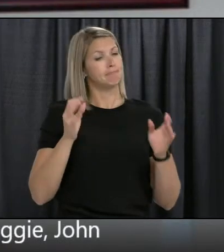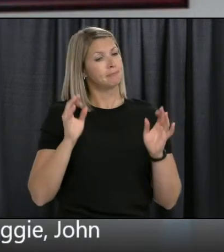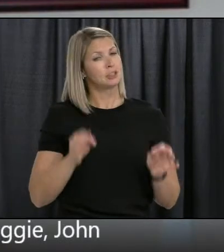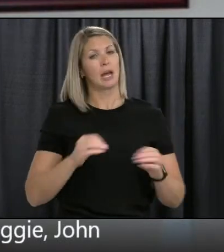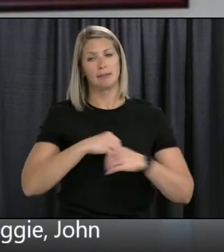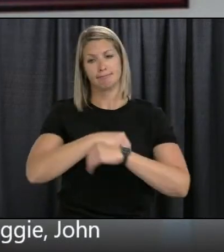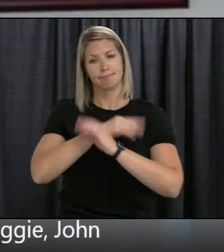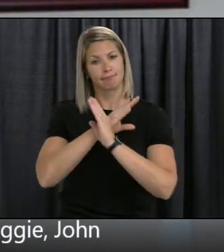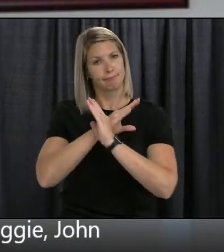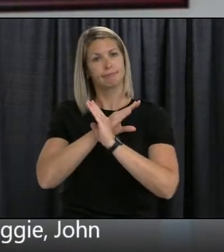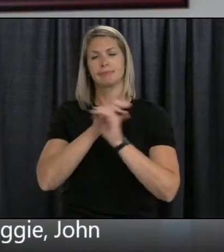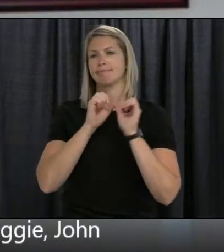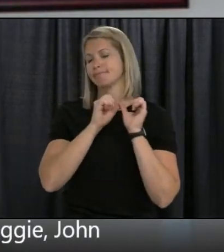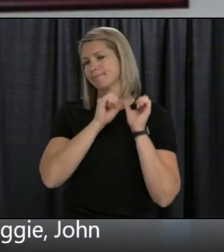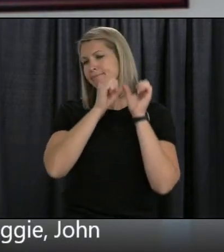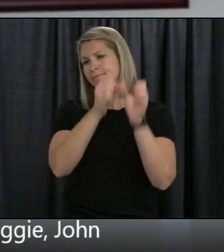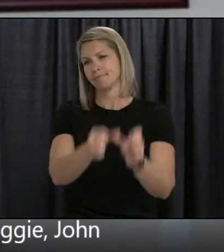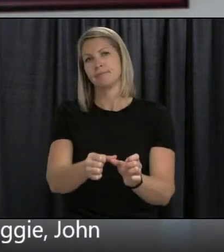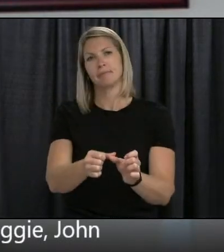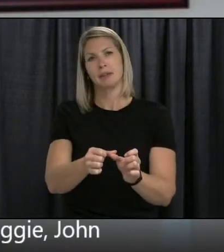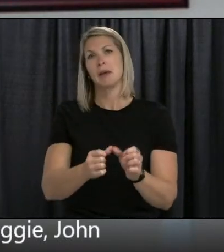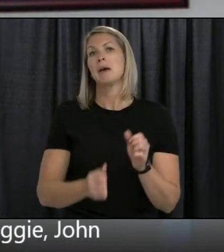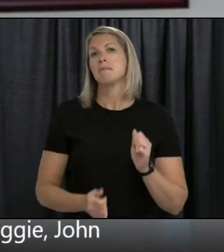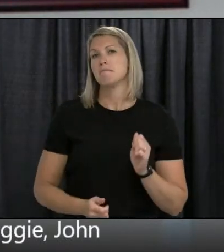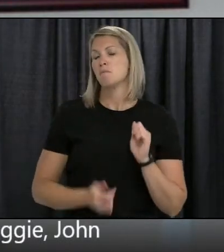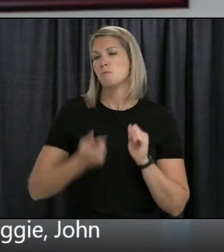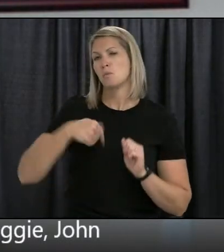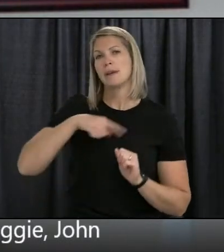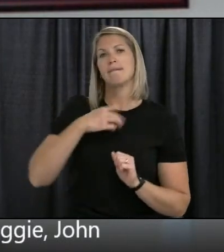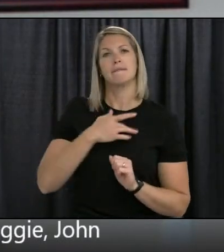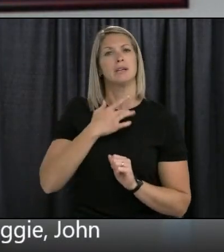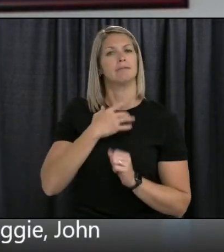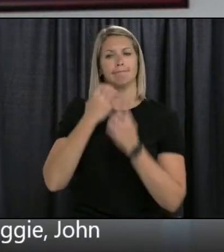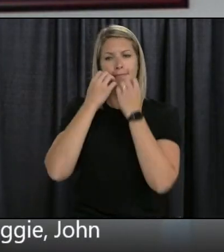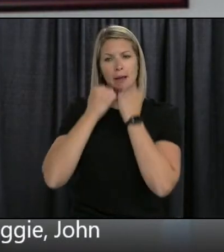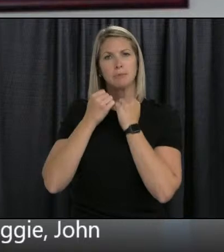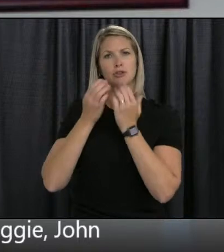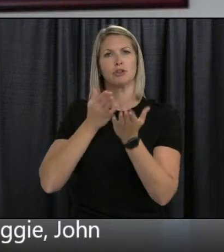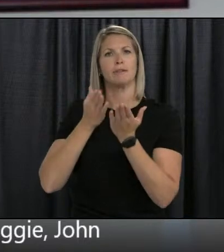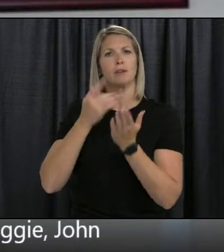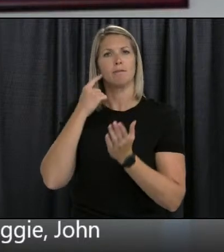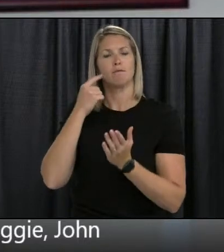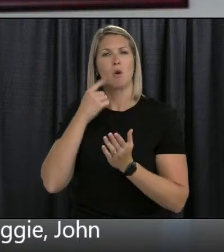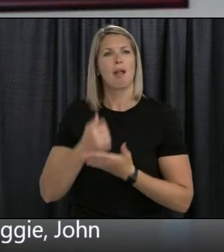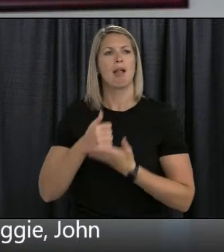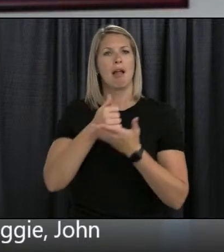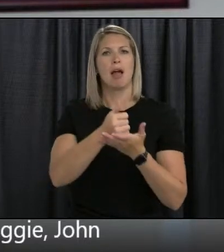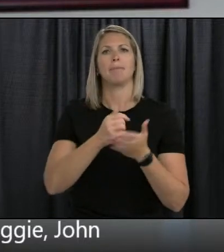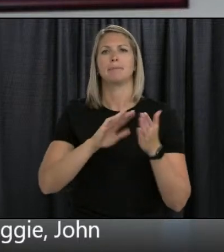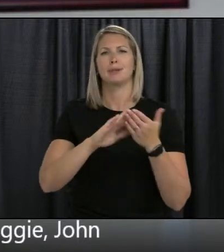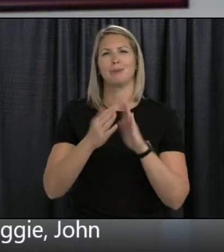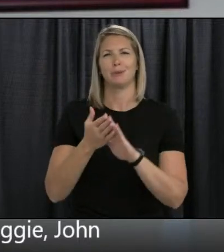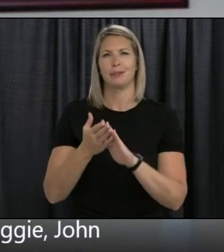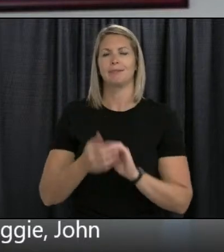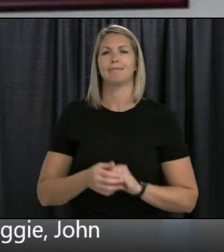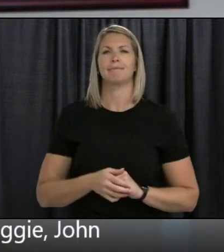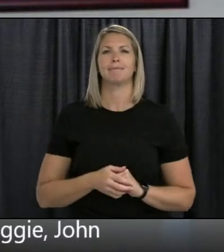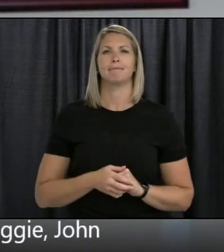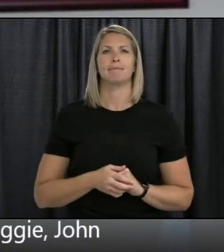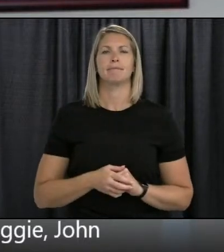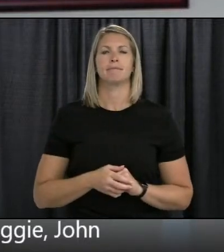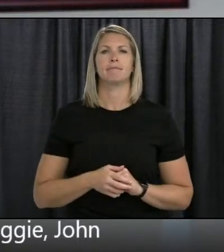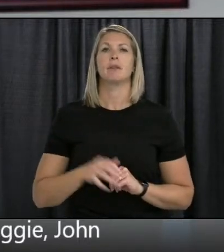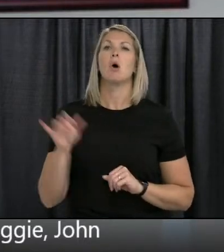removing what we believe has been a popular and valuable service. Thank you. And off the top, there was some mention